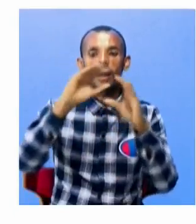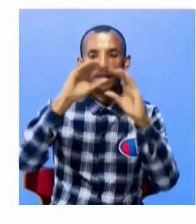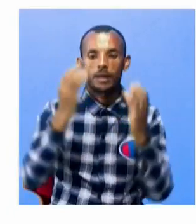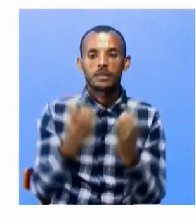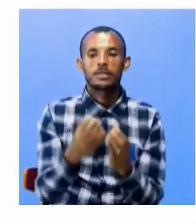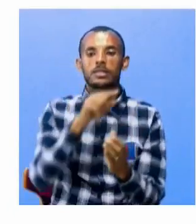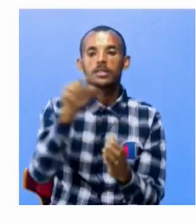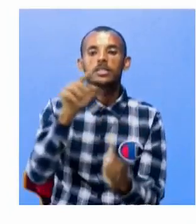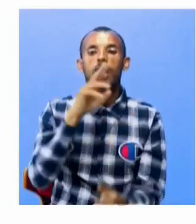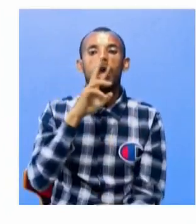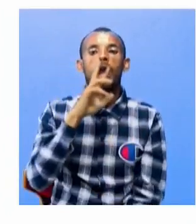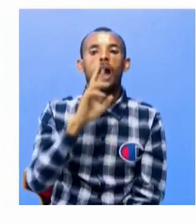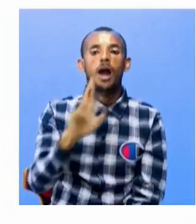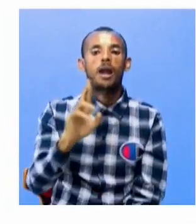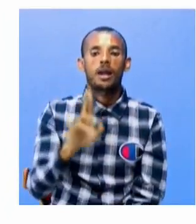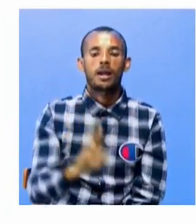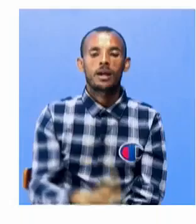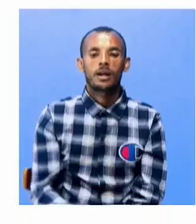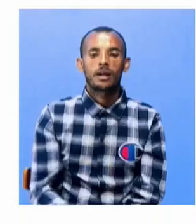there are